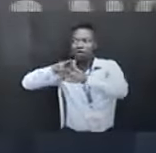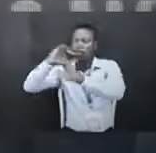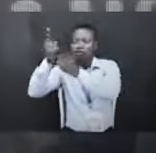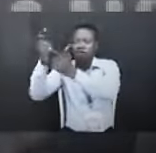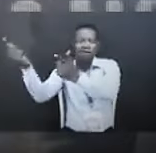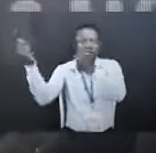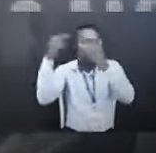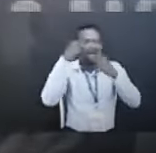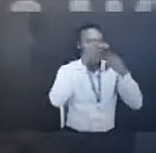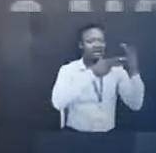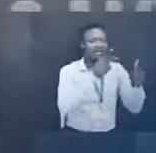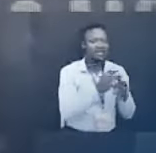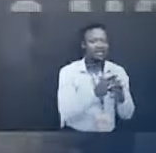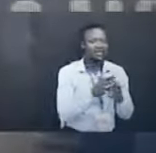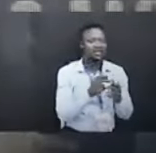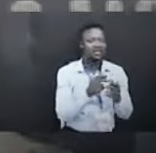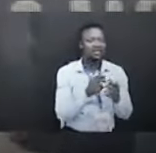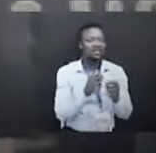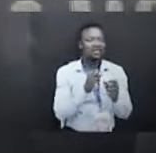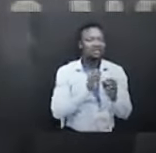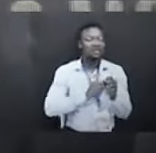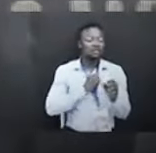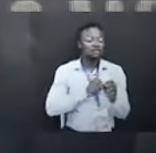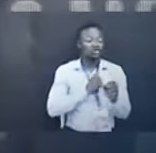This is polygamy. I'm not encouraging you.